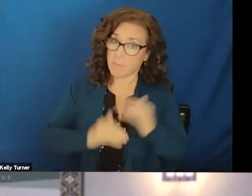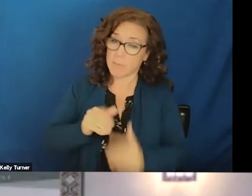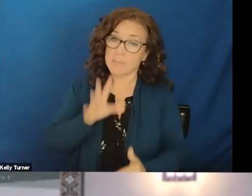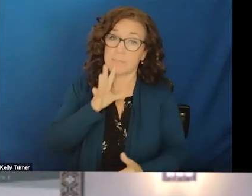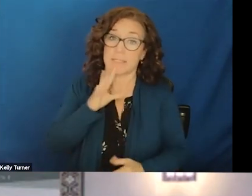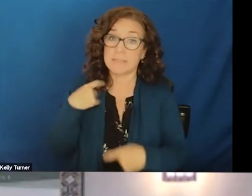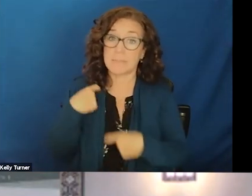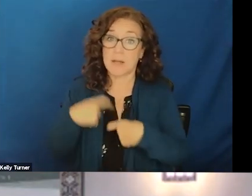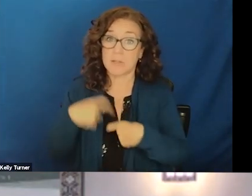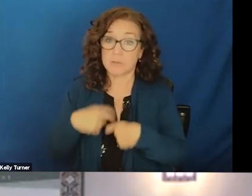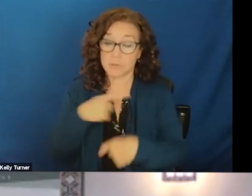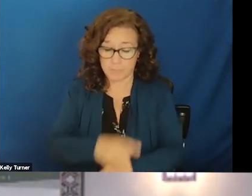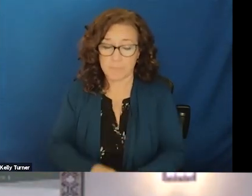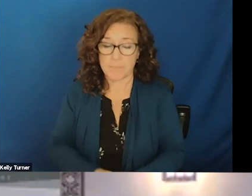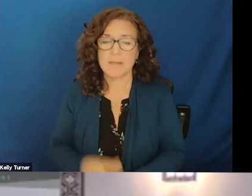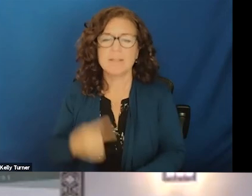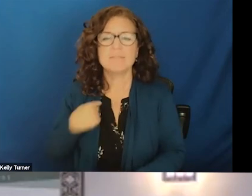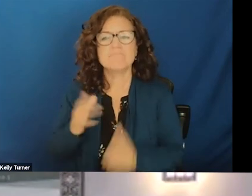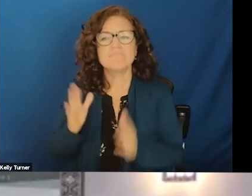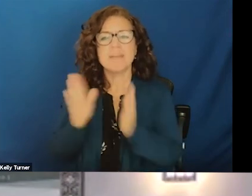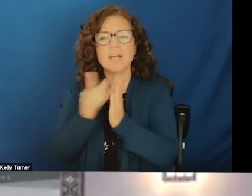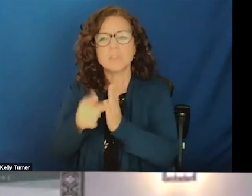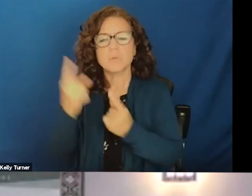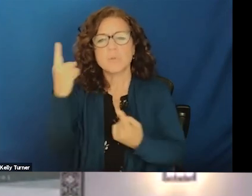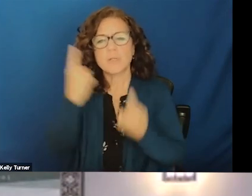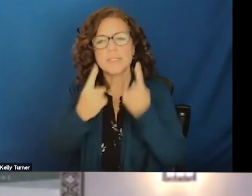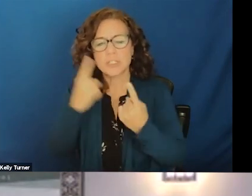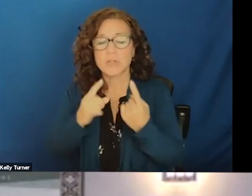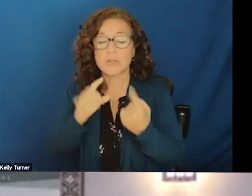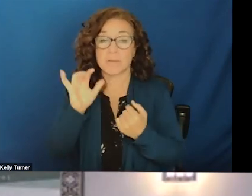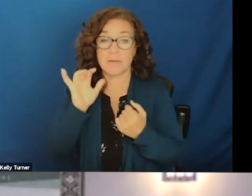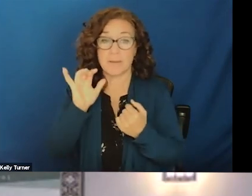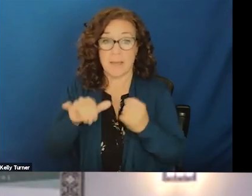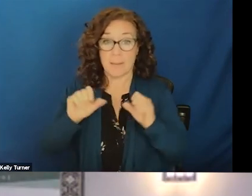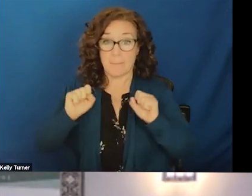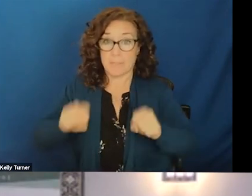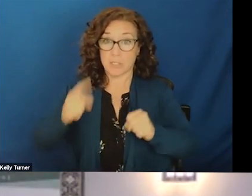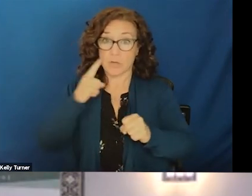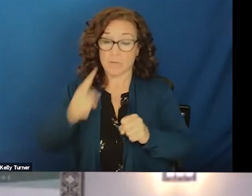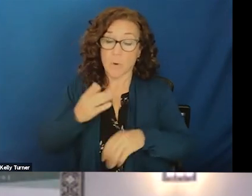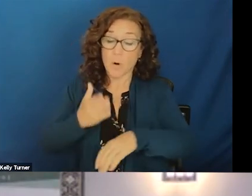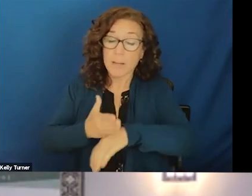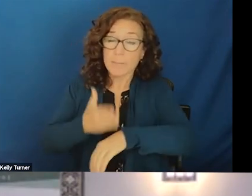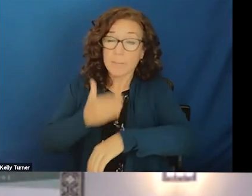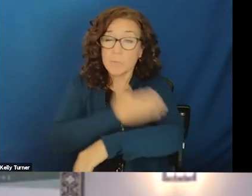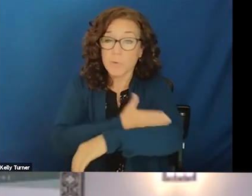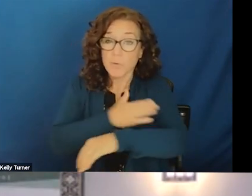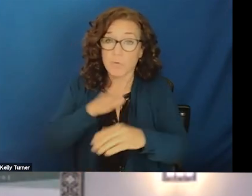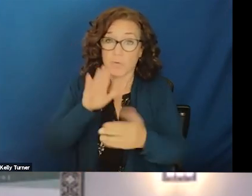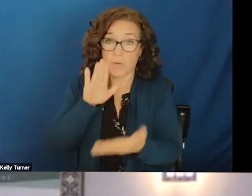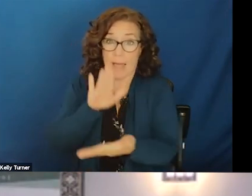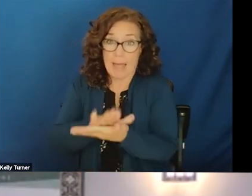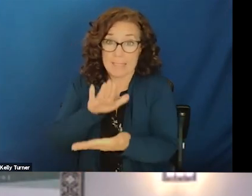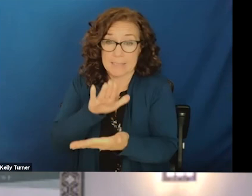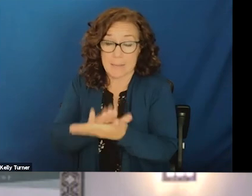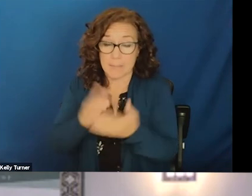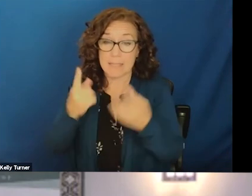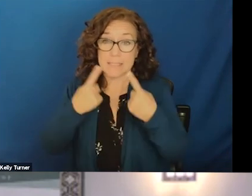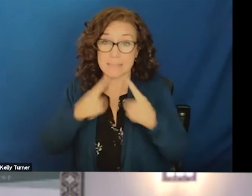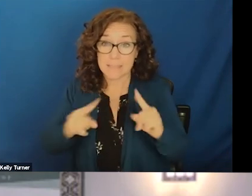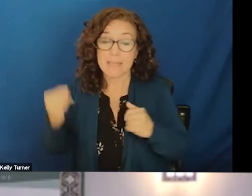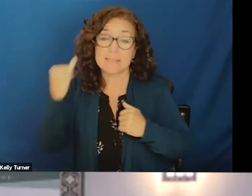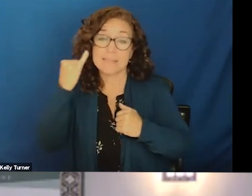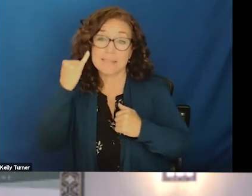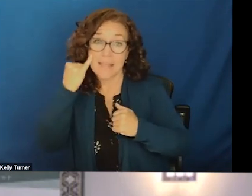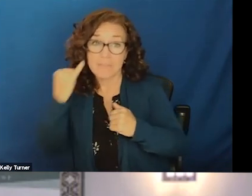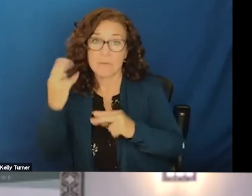I encourage you to consider the great potential for improved academic success if a fair, just, and accurate representation